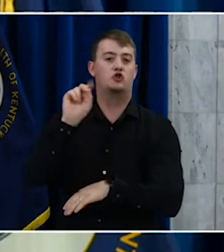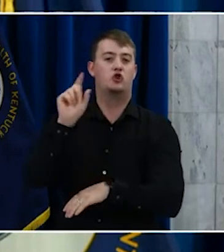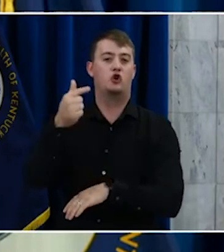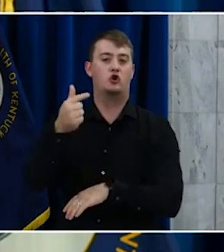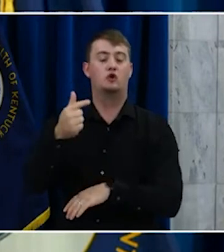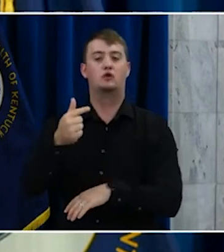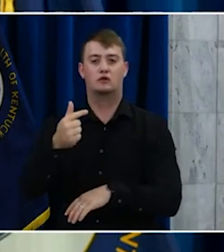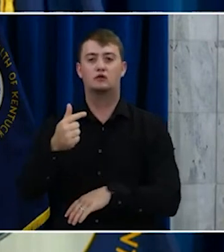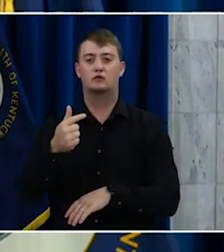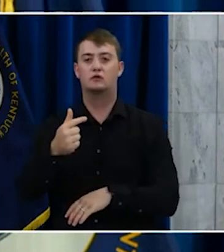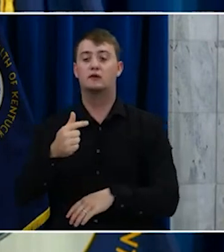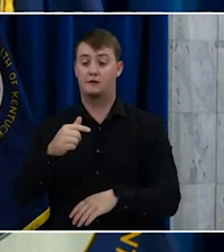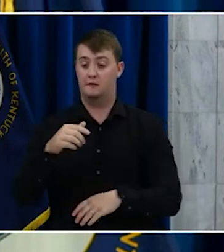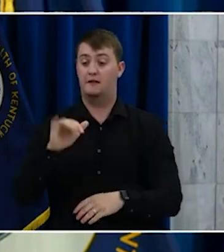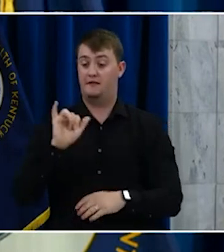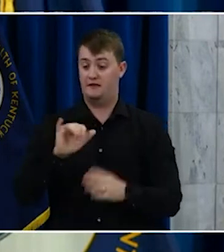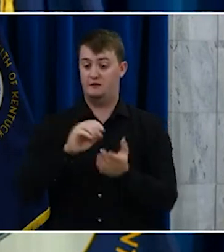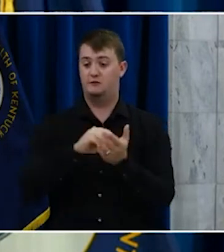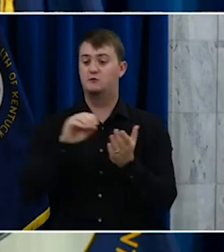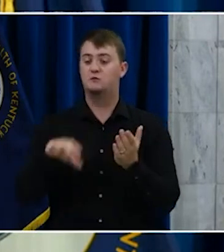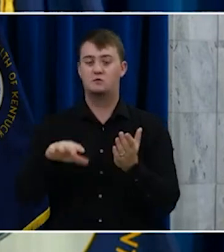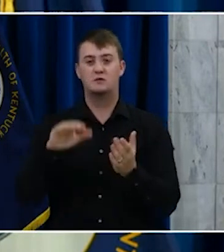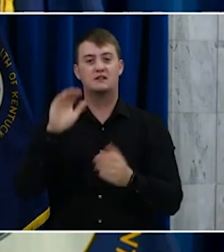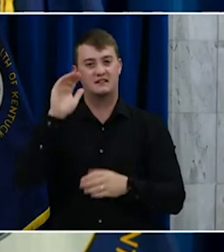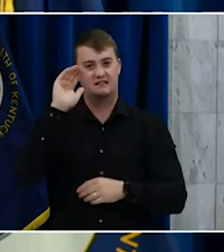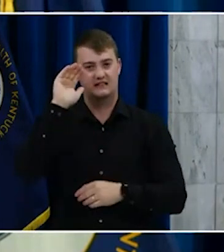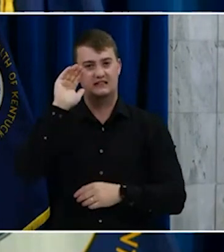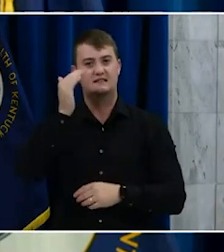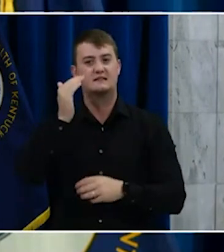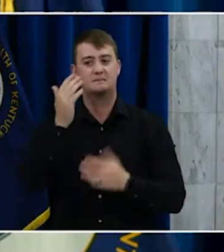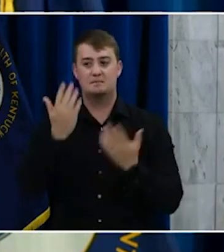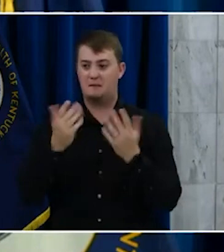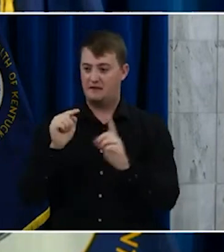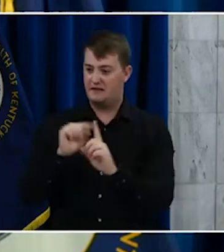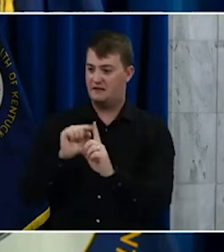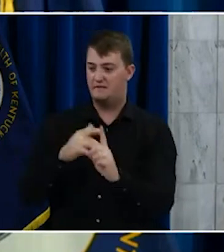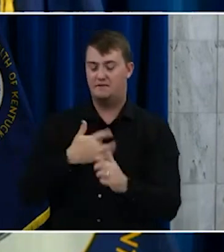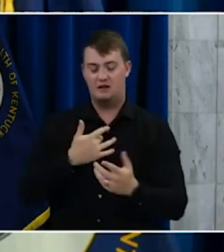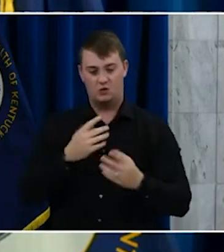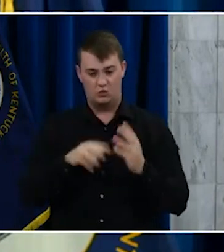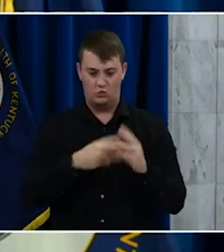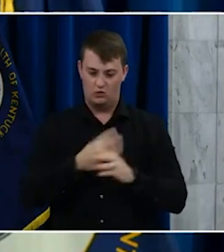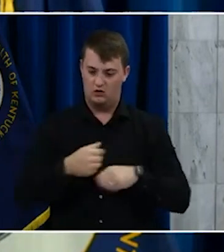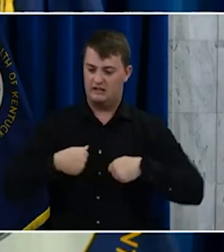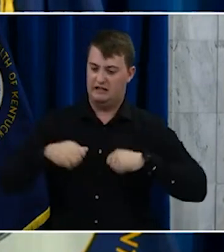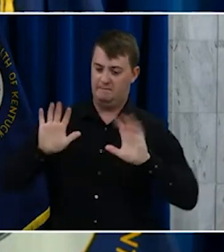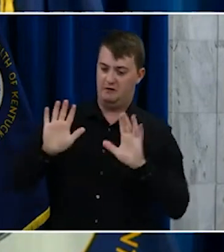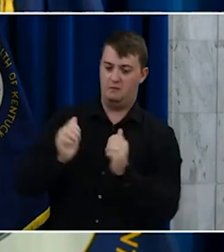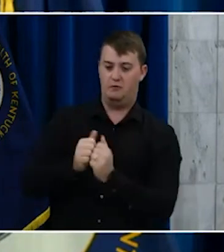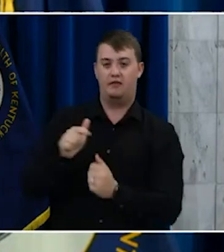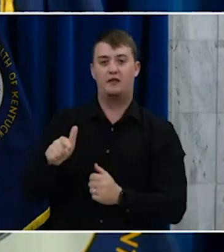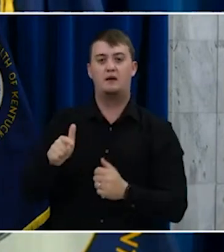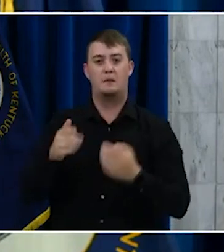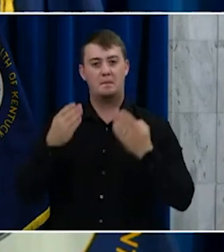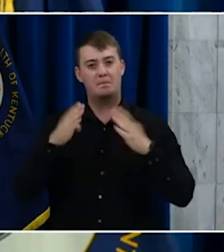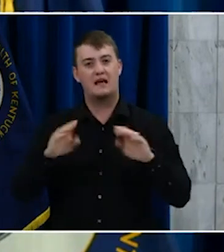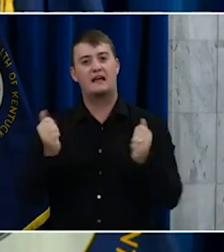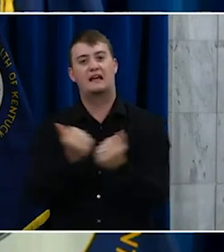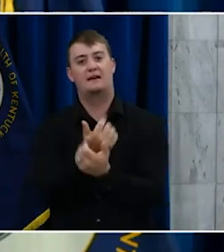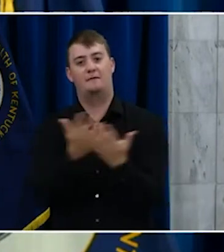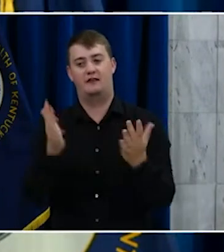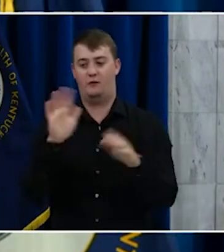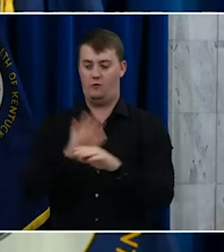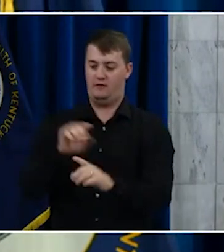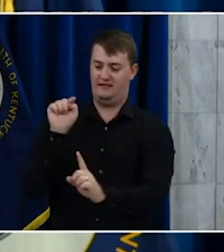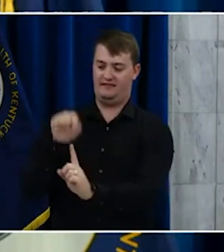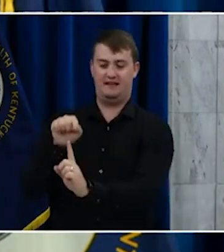student it seems the world may have given up on and bet everything that you have on